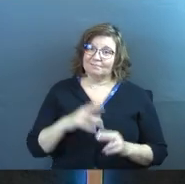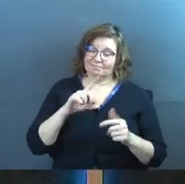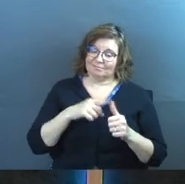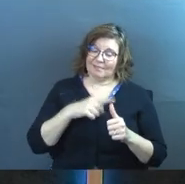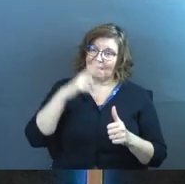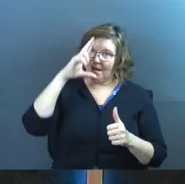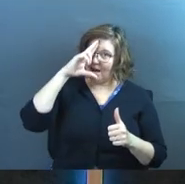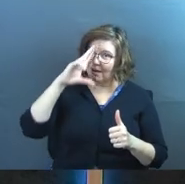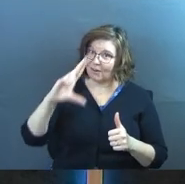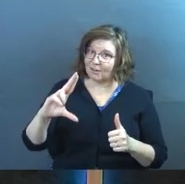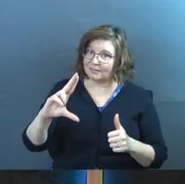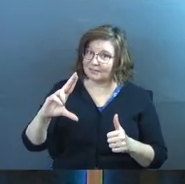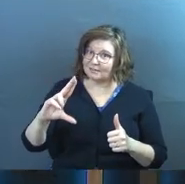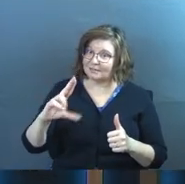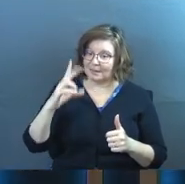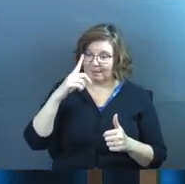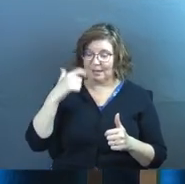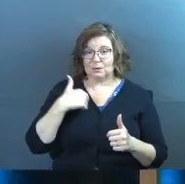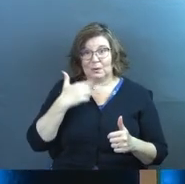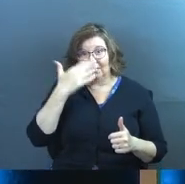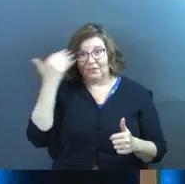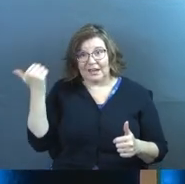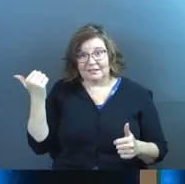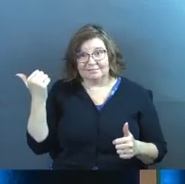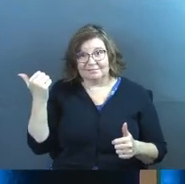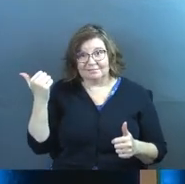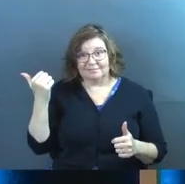Honor, because we forget.